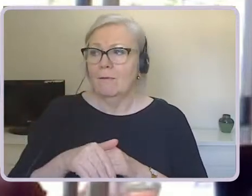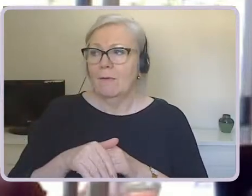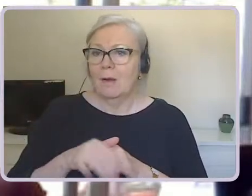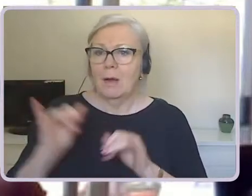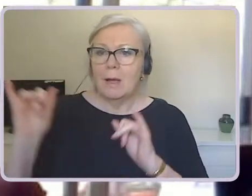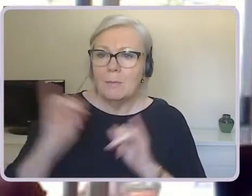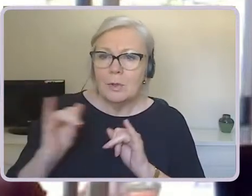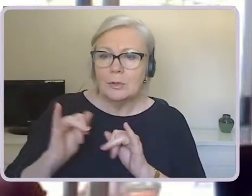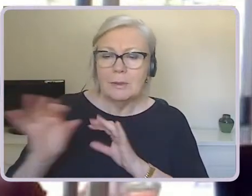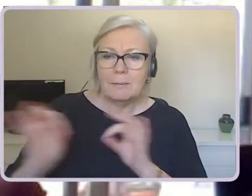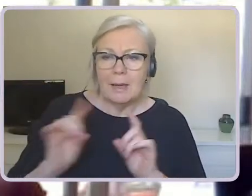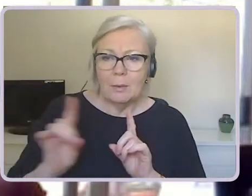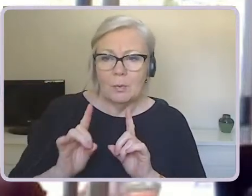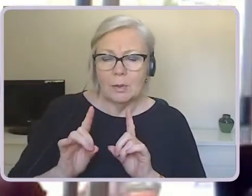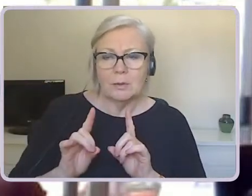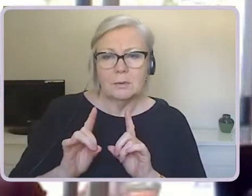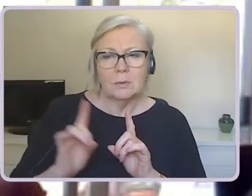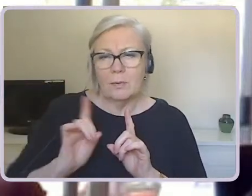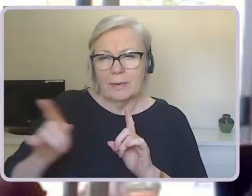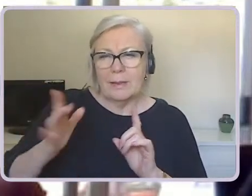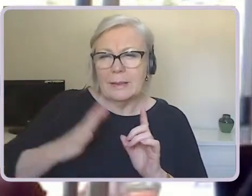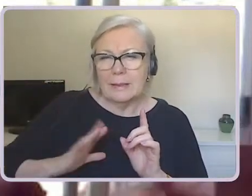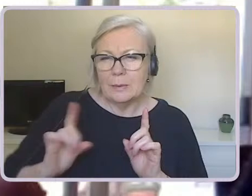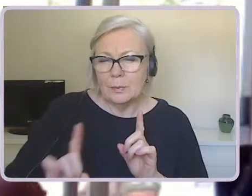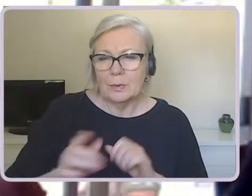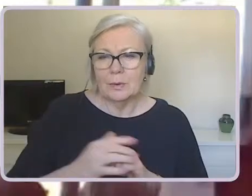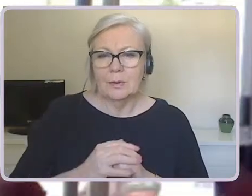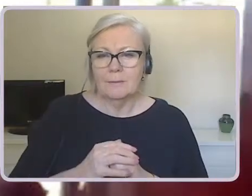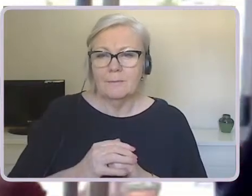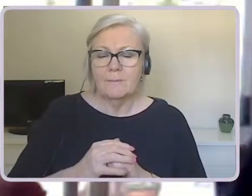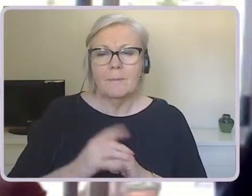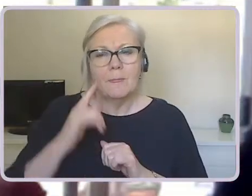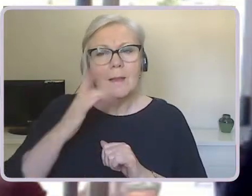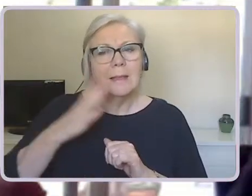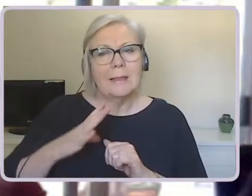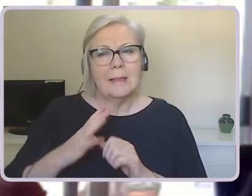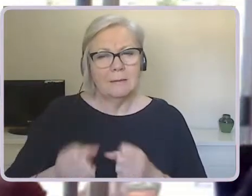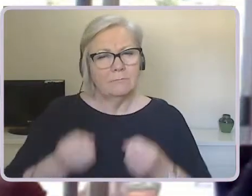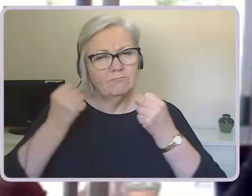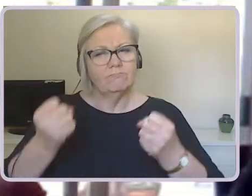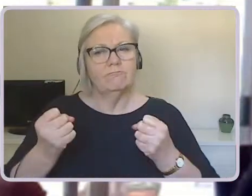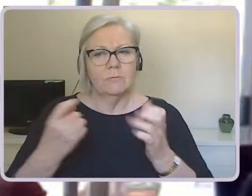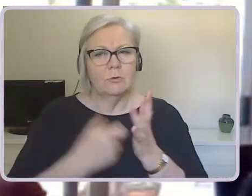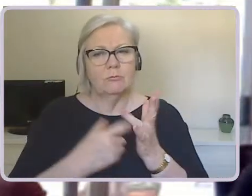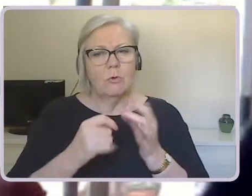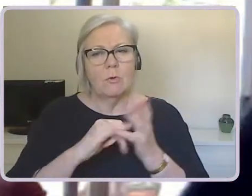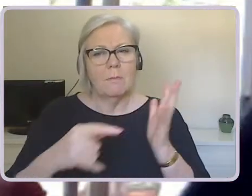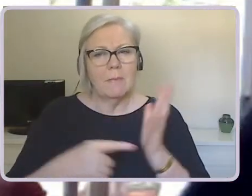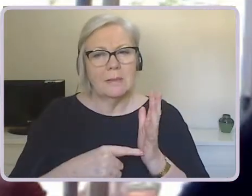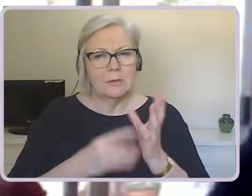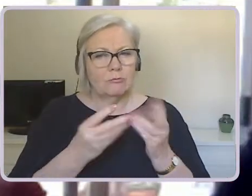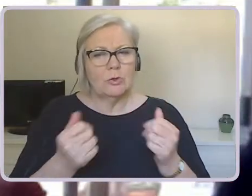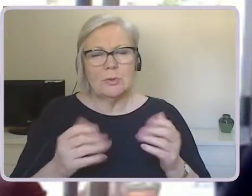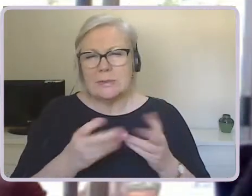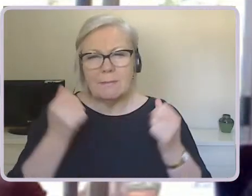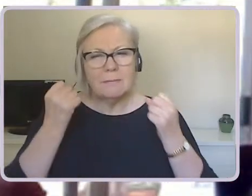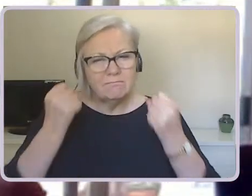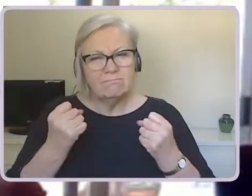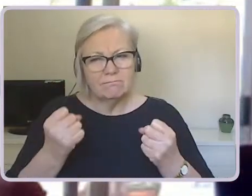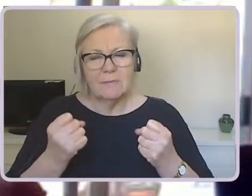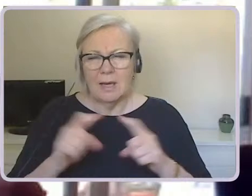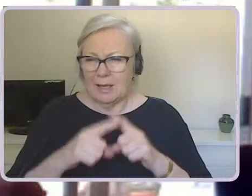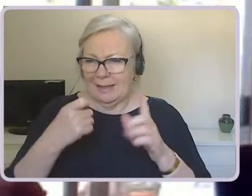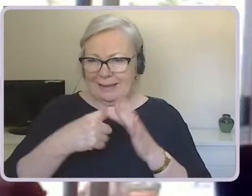them and what their needs are. So to have a much more robust resource, kit bag in